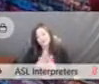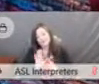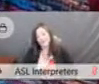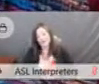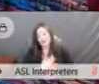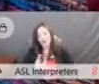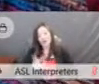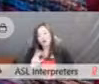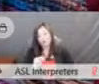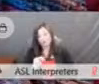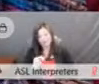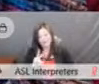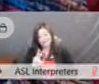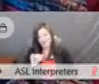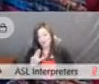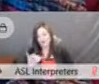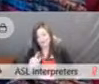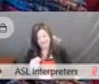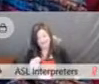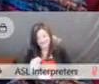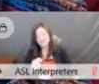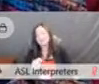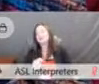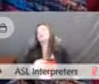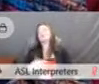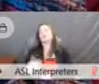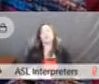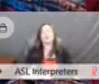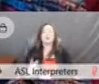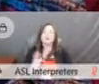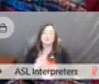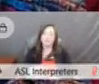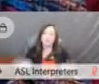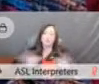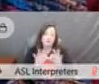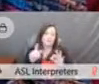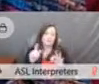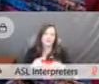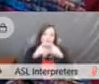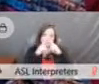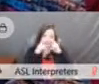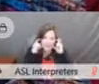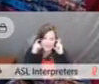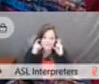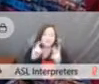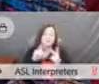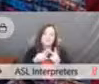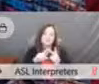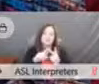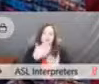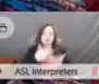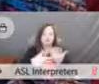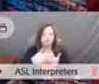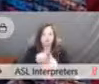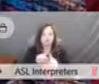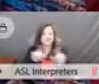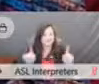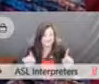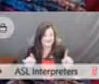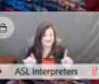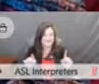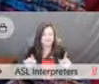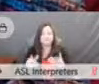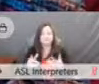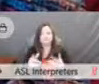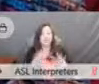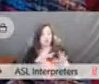to decrease the spread, and that would be by wearing masks, maintaining a good social distance,